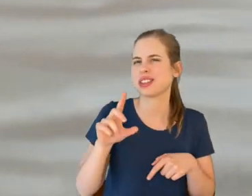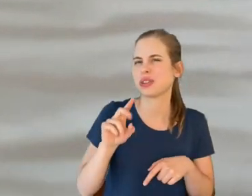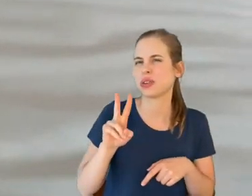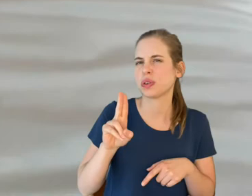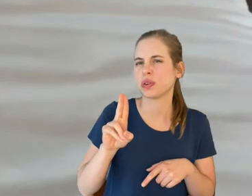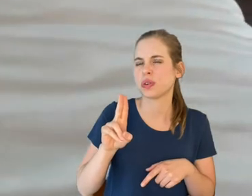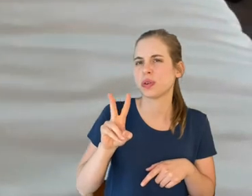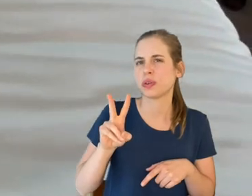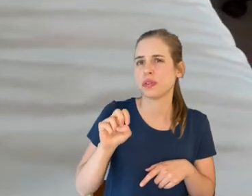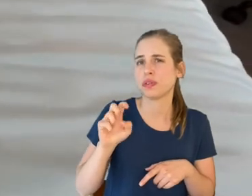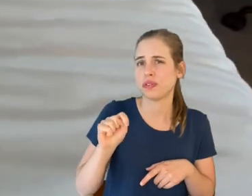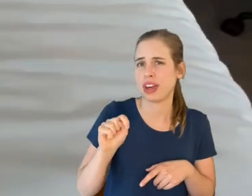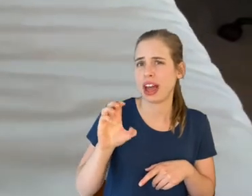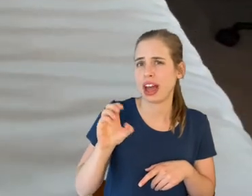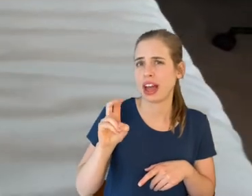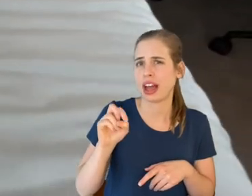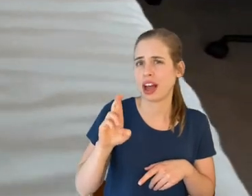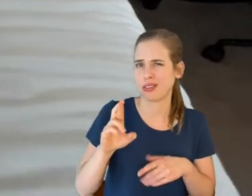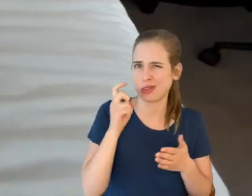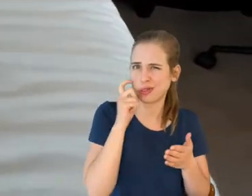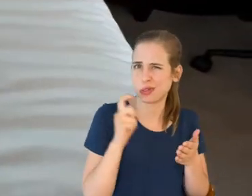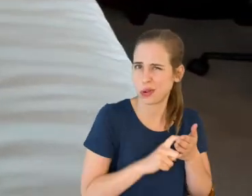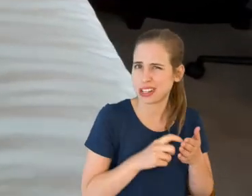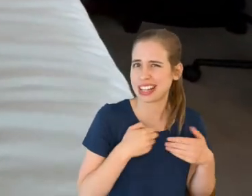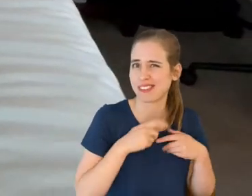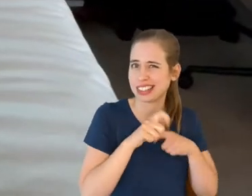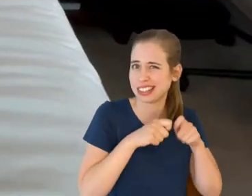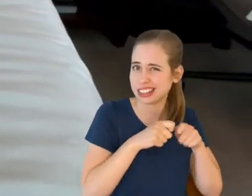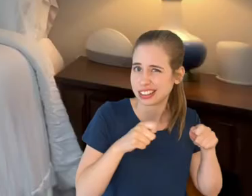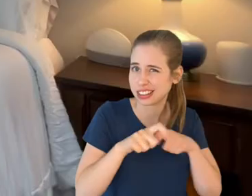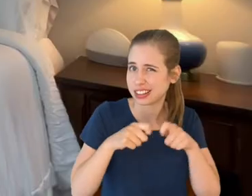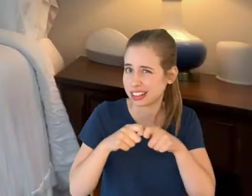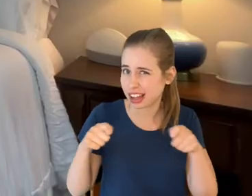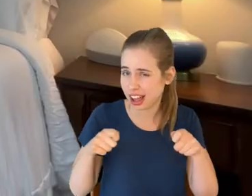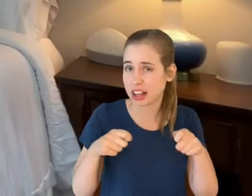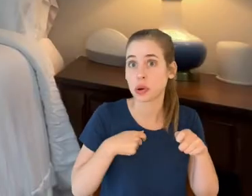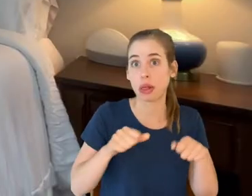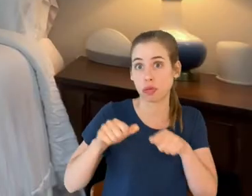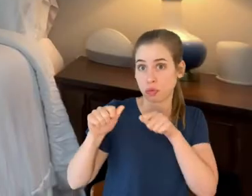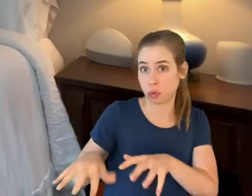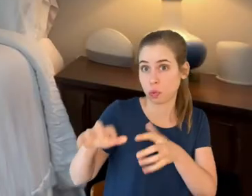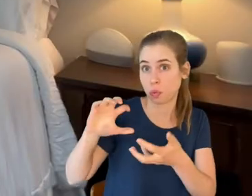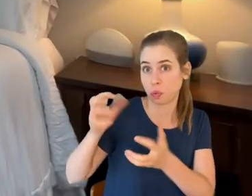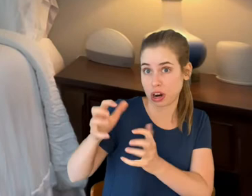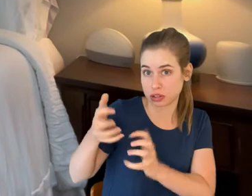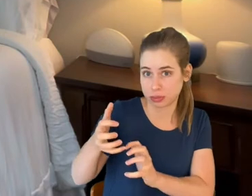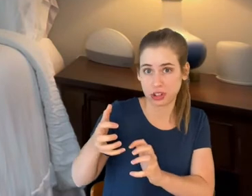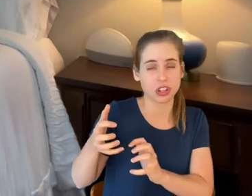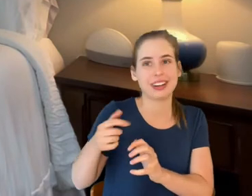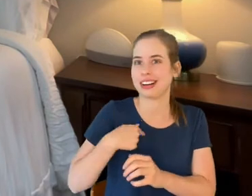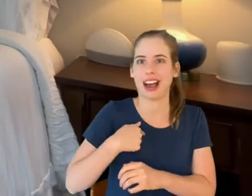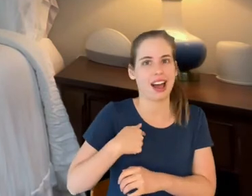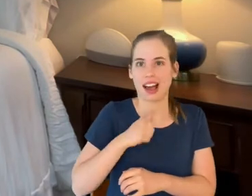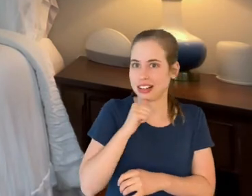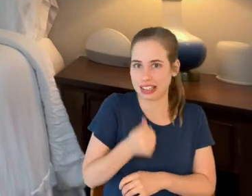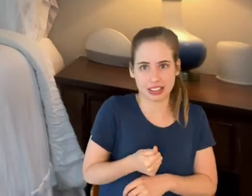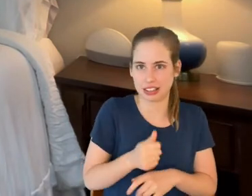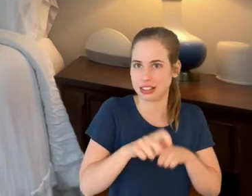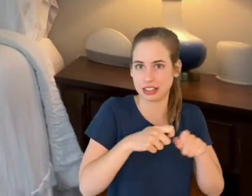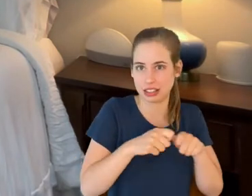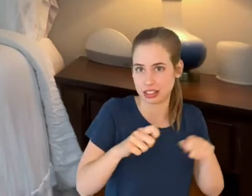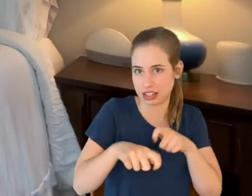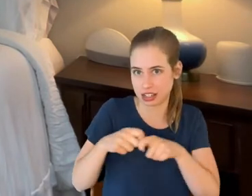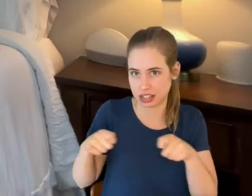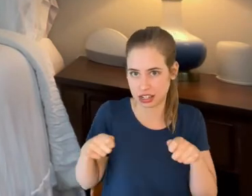not retie the little ties here at the end. So it was basically like this when it washed. And